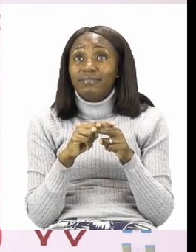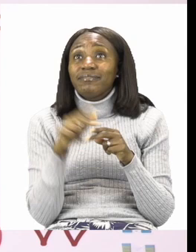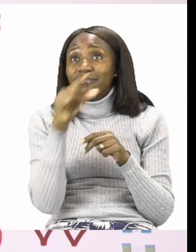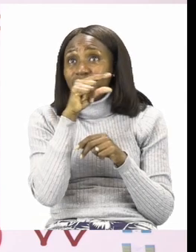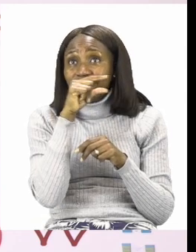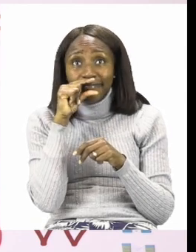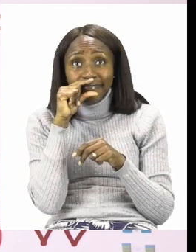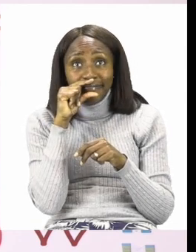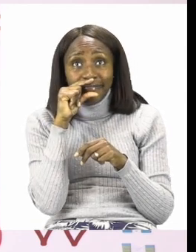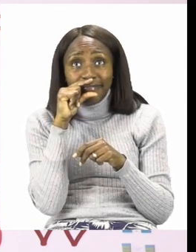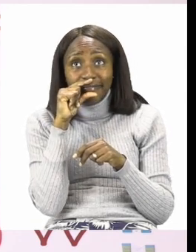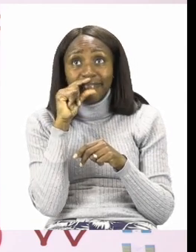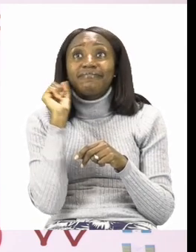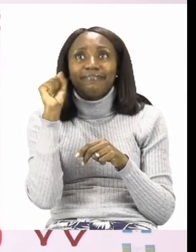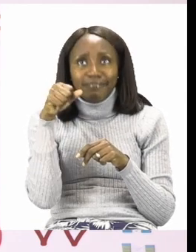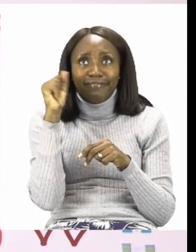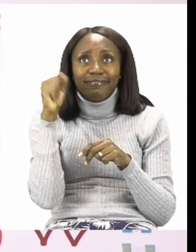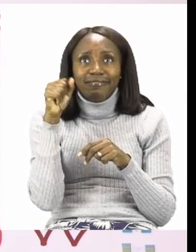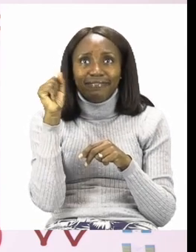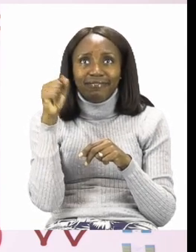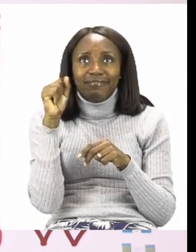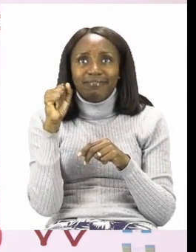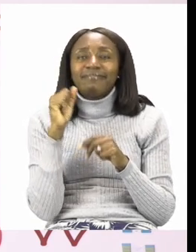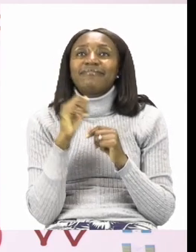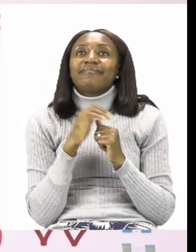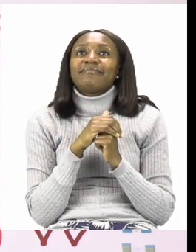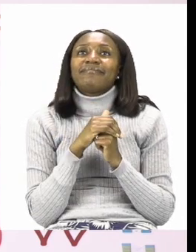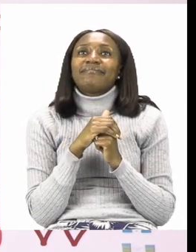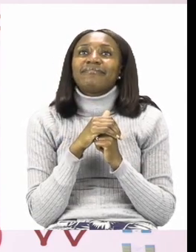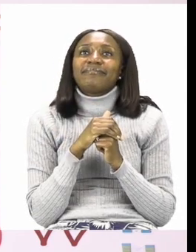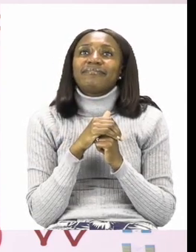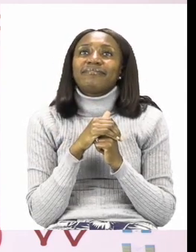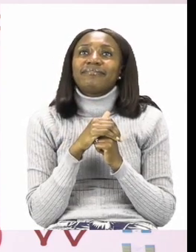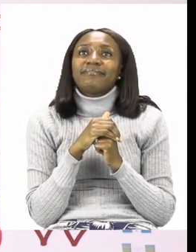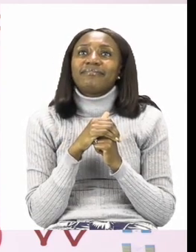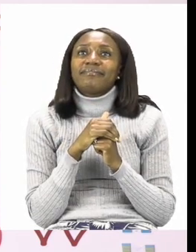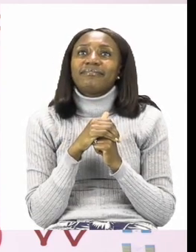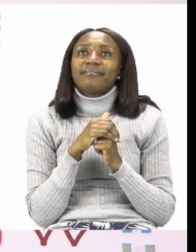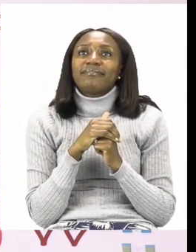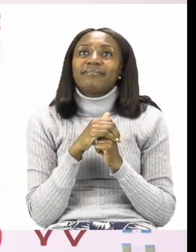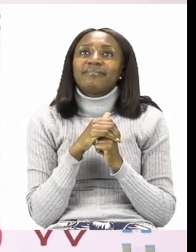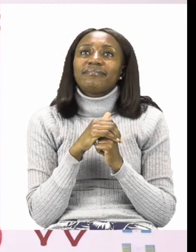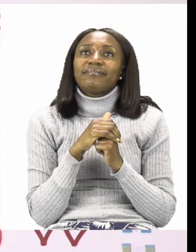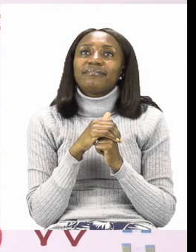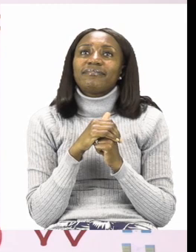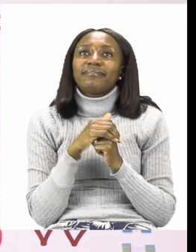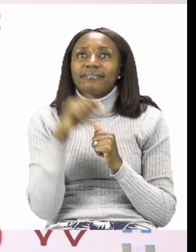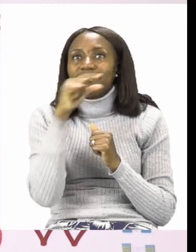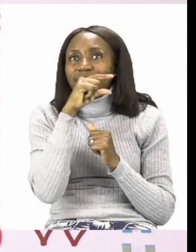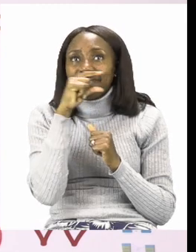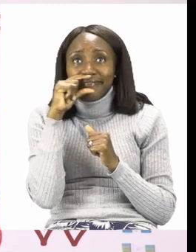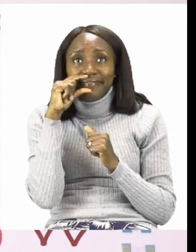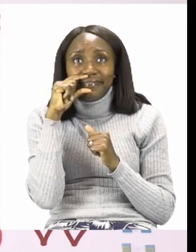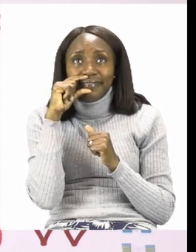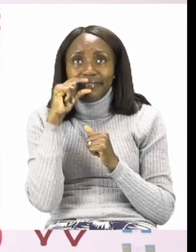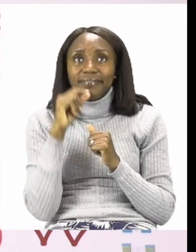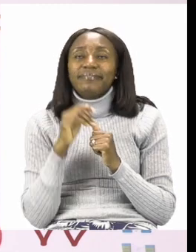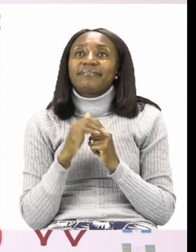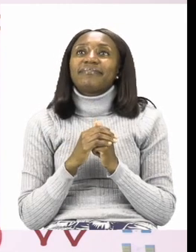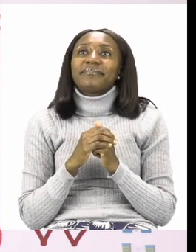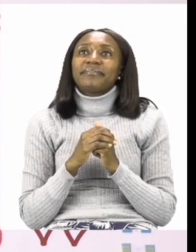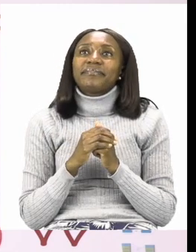in my sentence? Oh yes, of course I did. There it is over